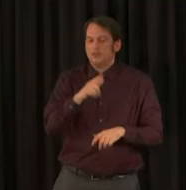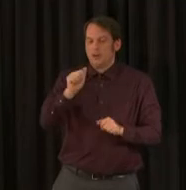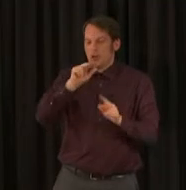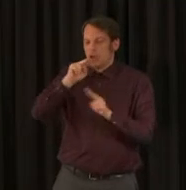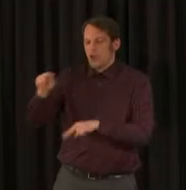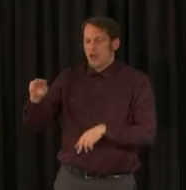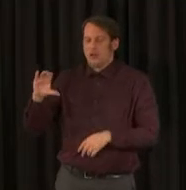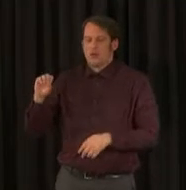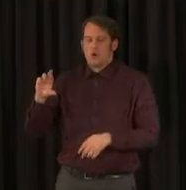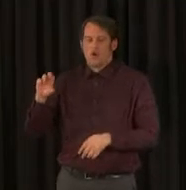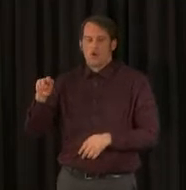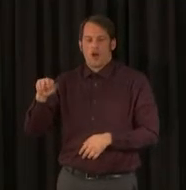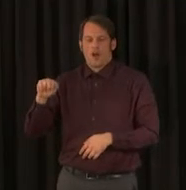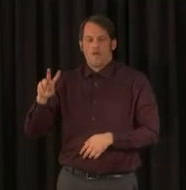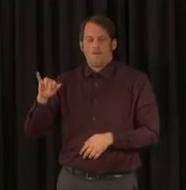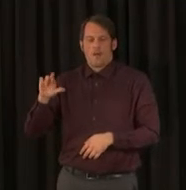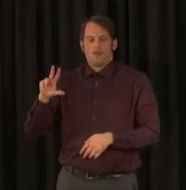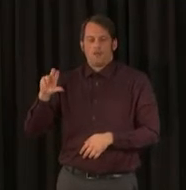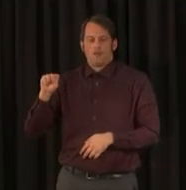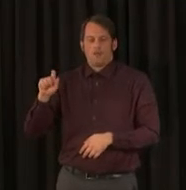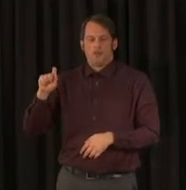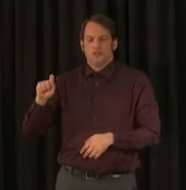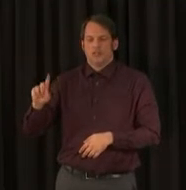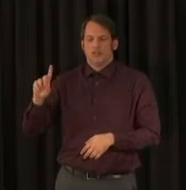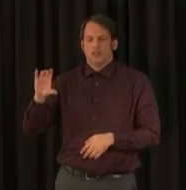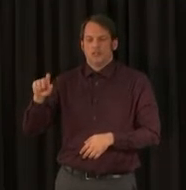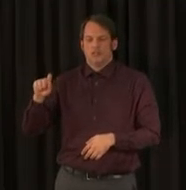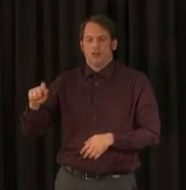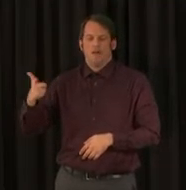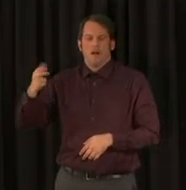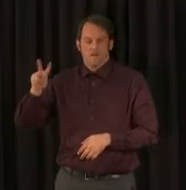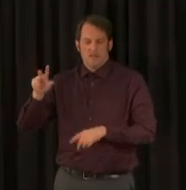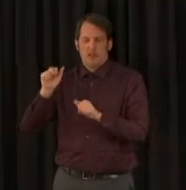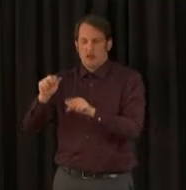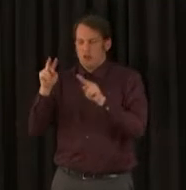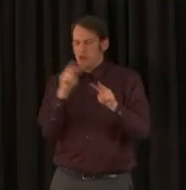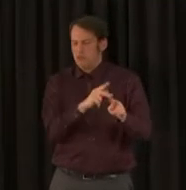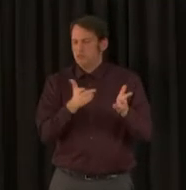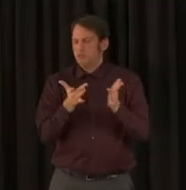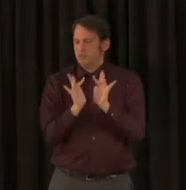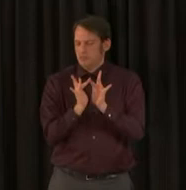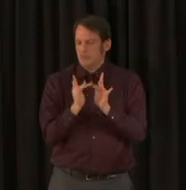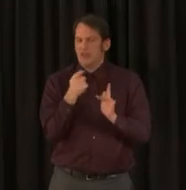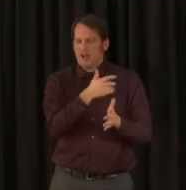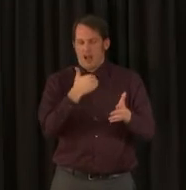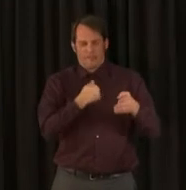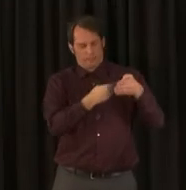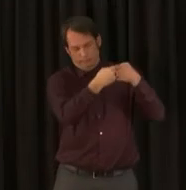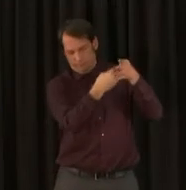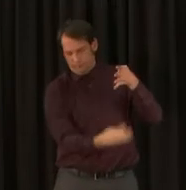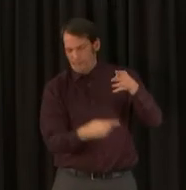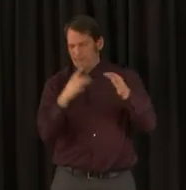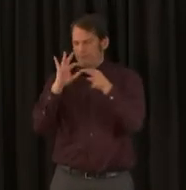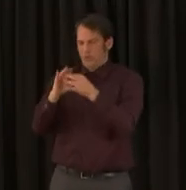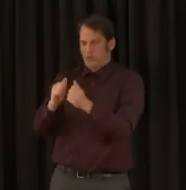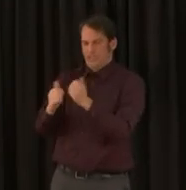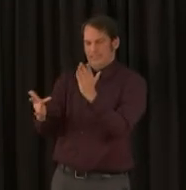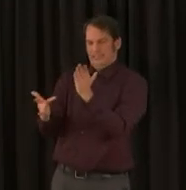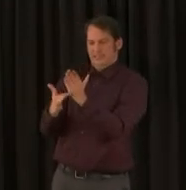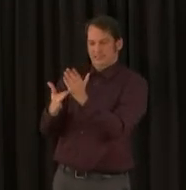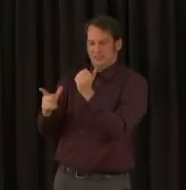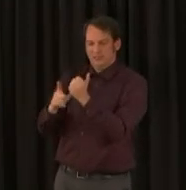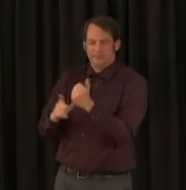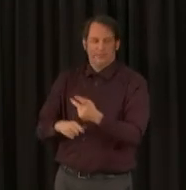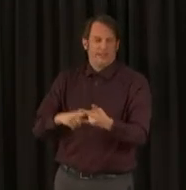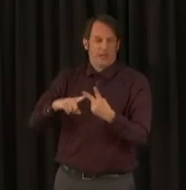coronavirus.dc.gov/recovery in order to get you all the different phone numbers that we've given today for technical assistance as it relates to PPP and other